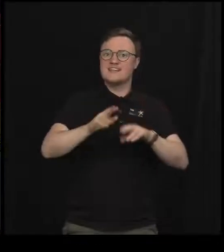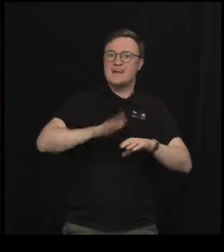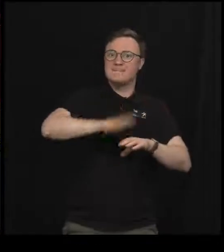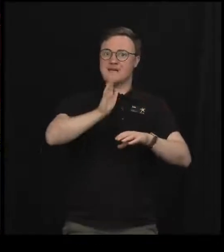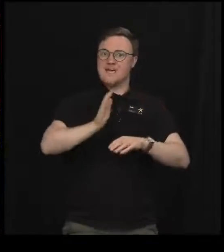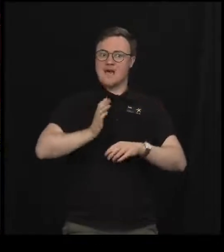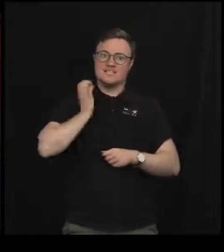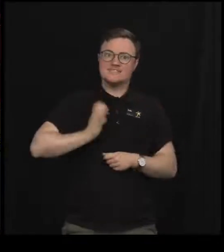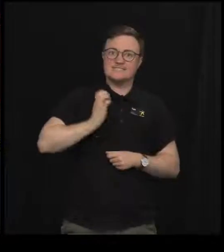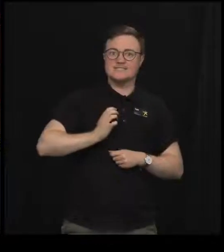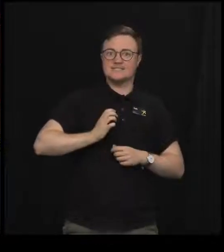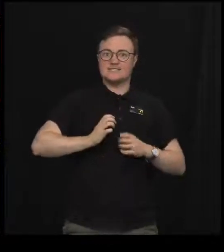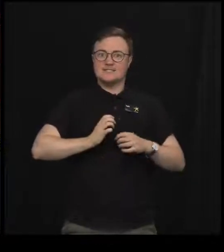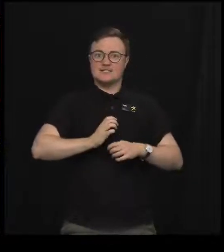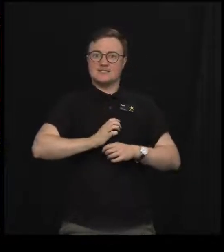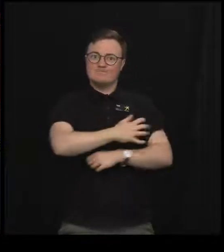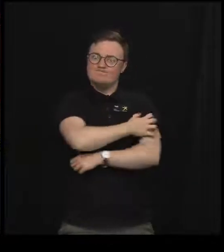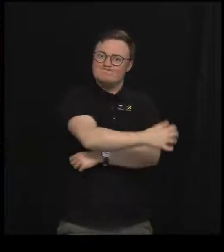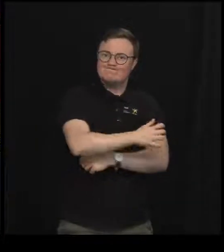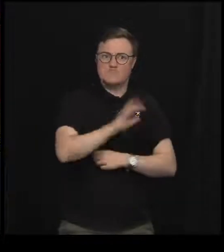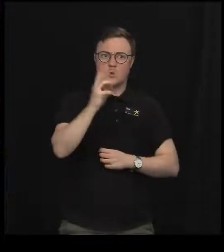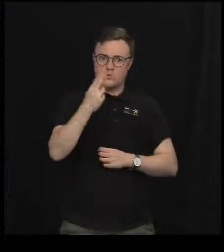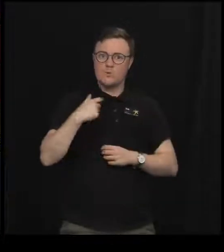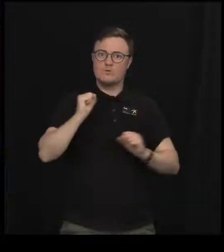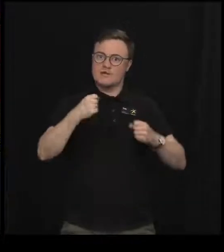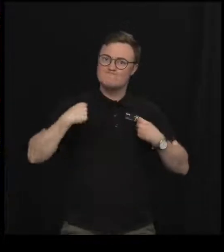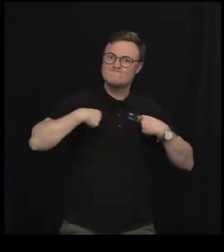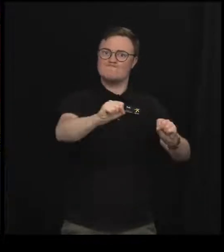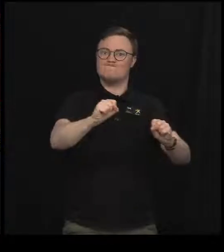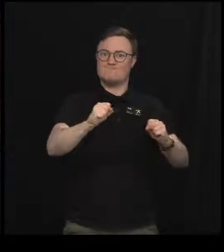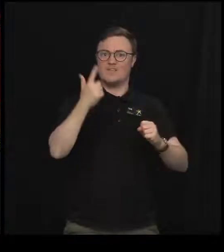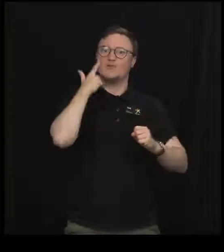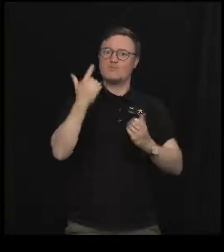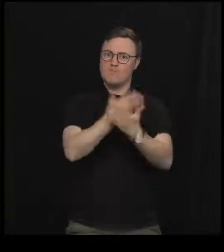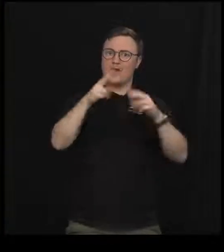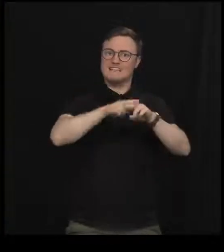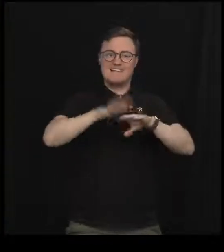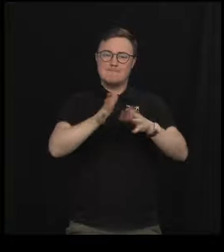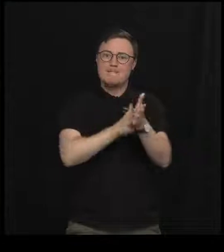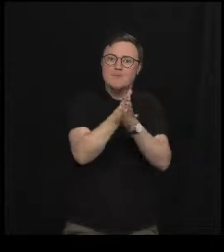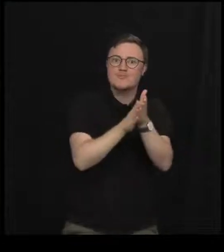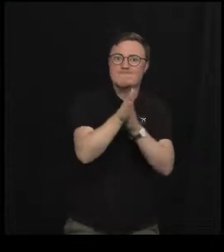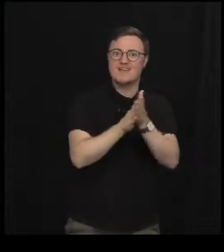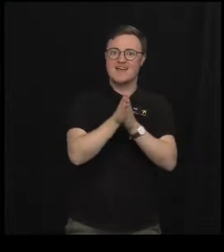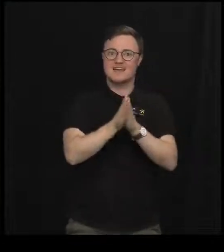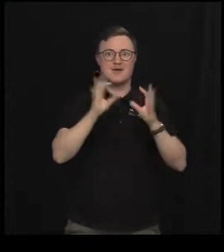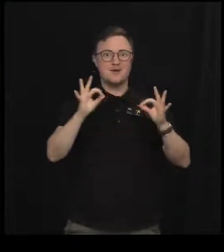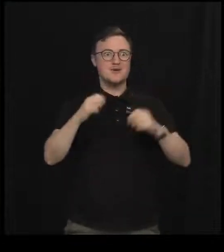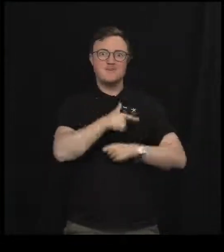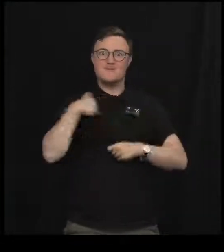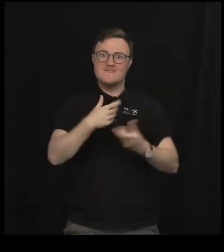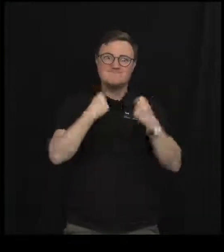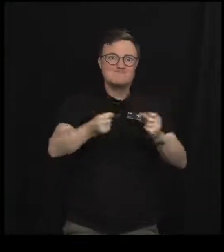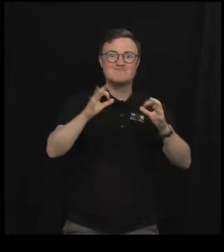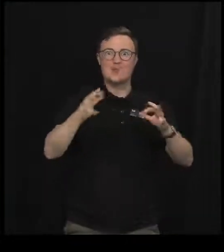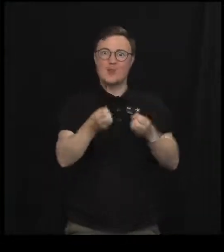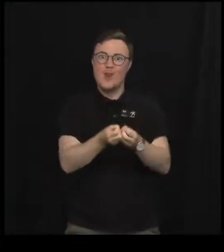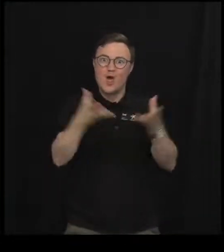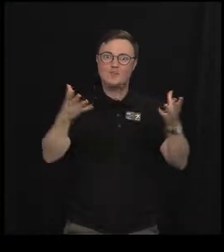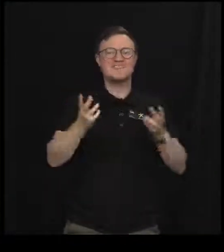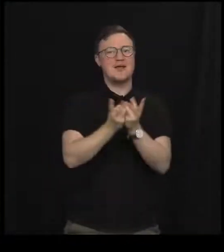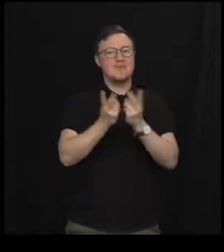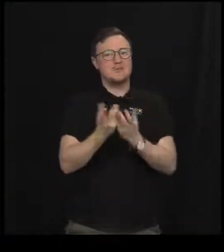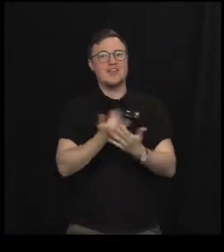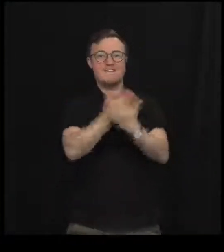impacted at the same time, right? This is a global pandemic, to say, okay, how do we manage this? How do we do this? And it has brought new